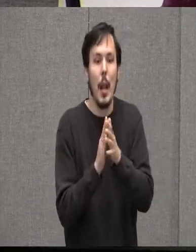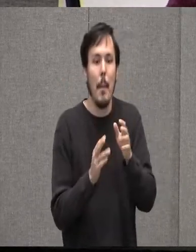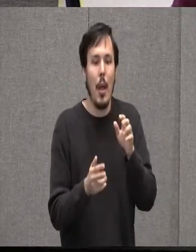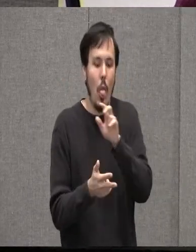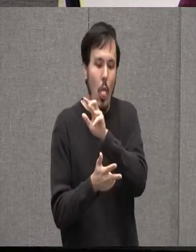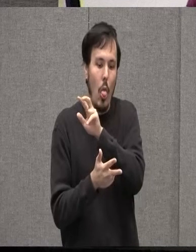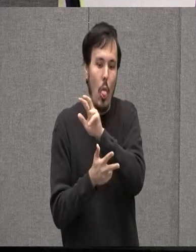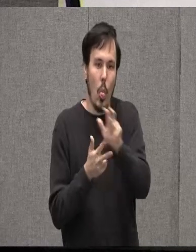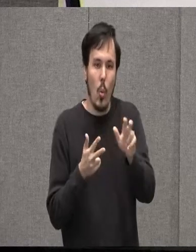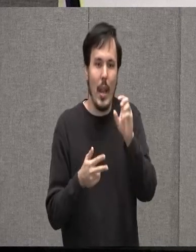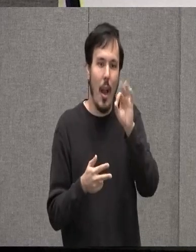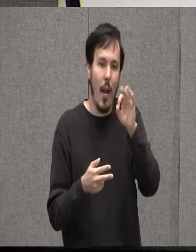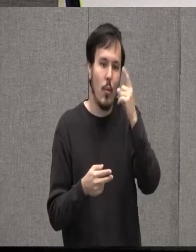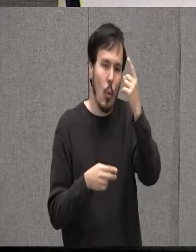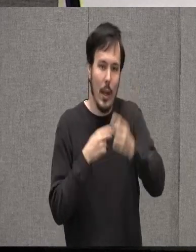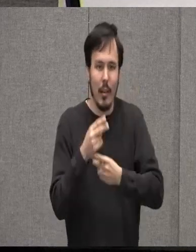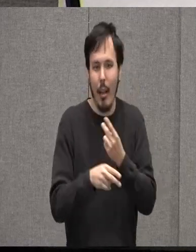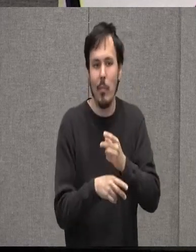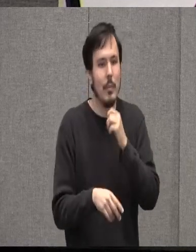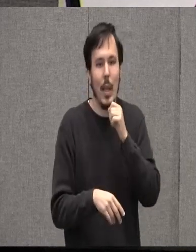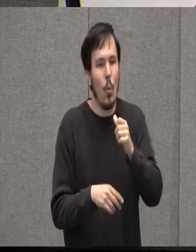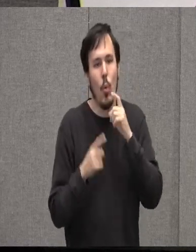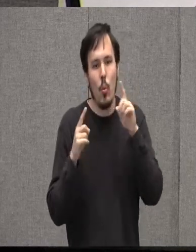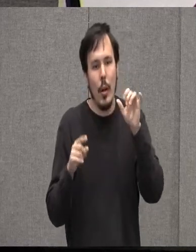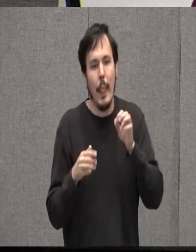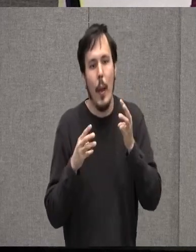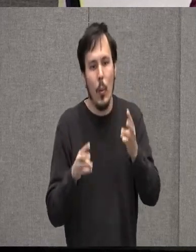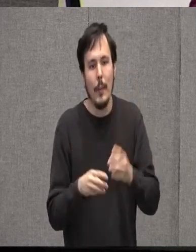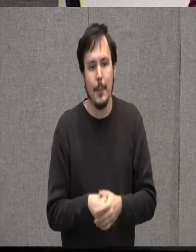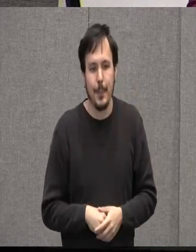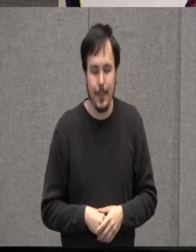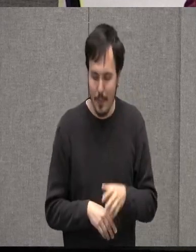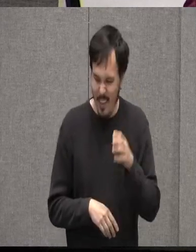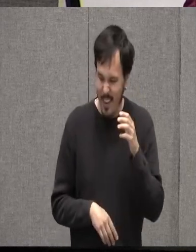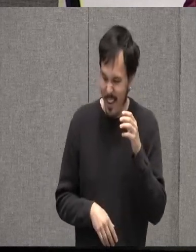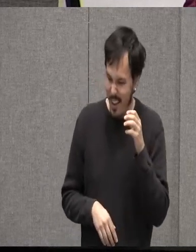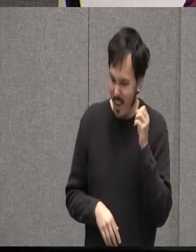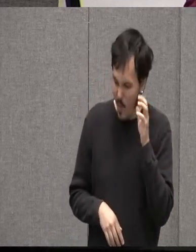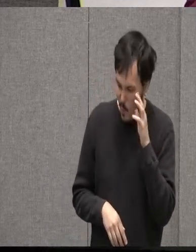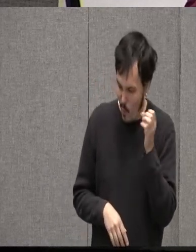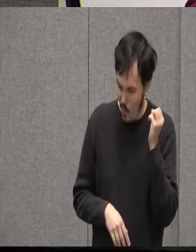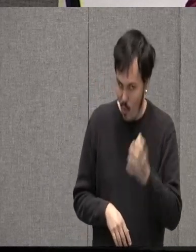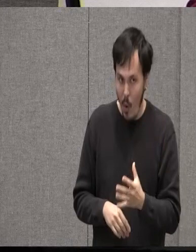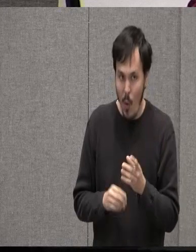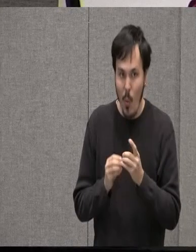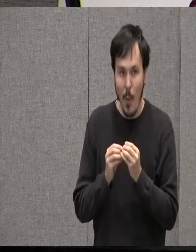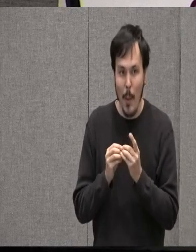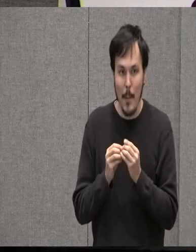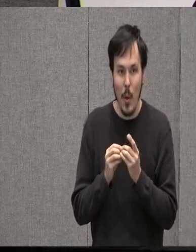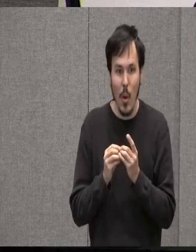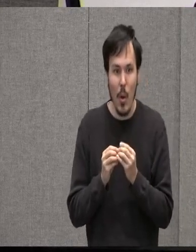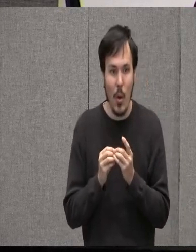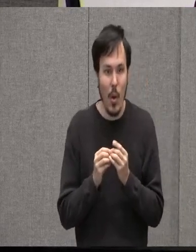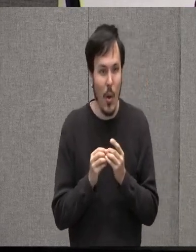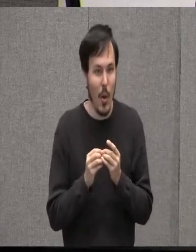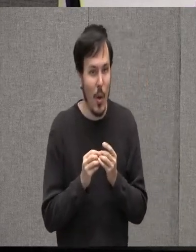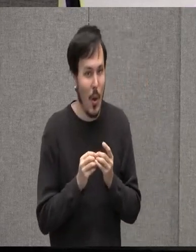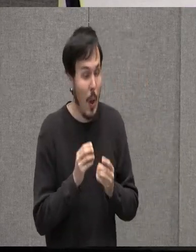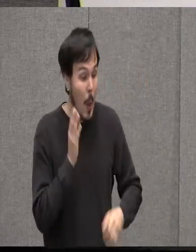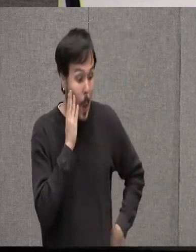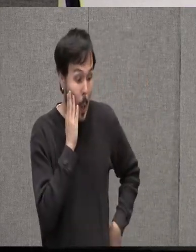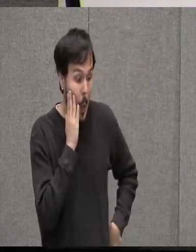1. So here's an important thing for me to mention about Miss Carnas's roll is that each roll she's gotten a 1, so they're still only